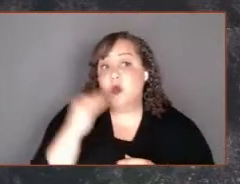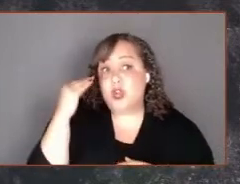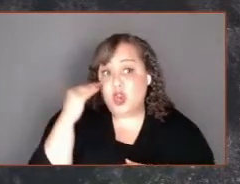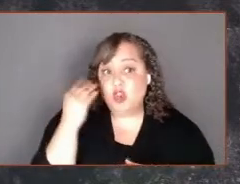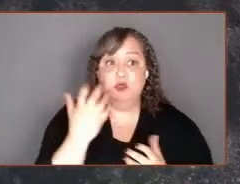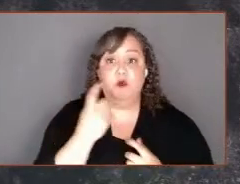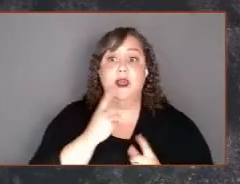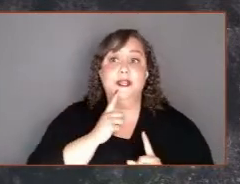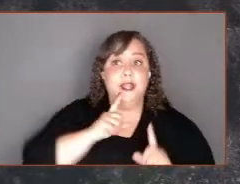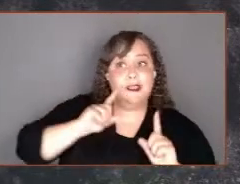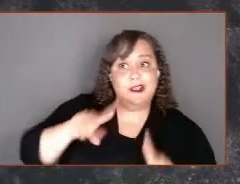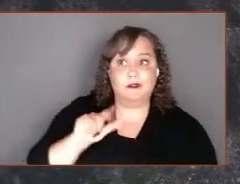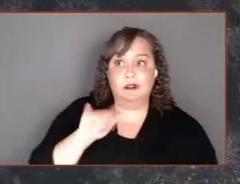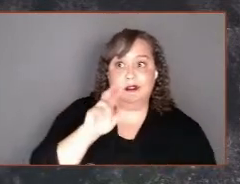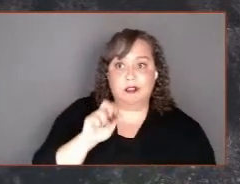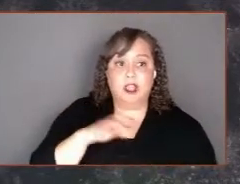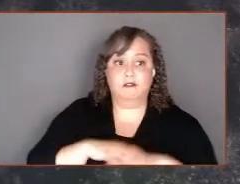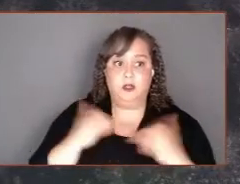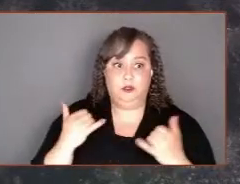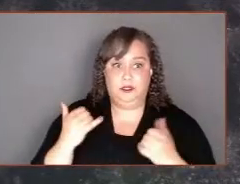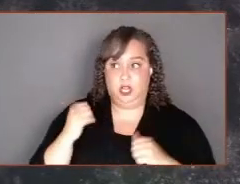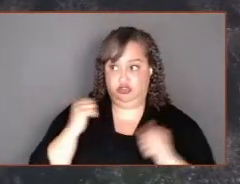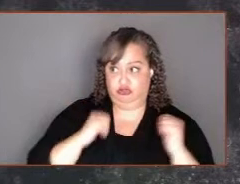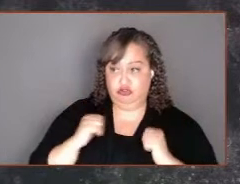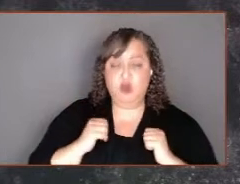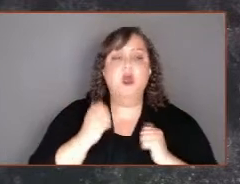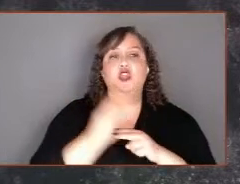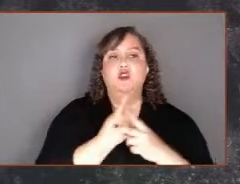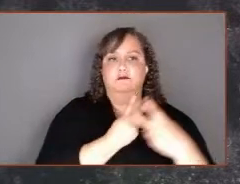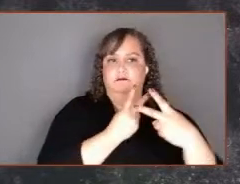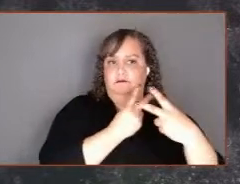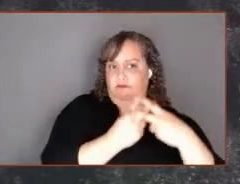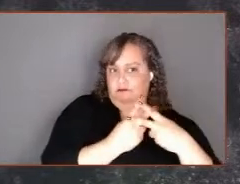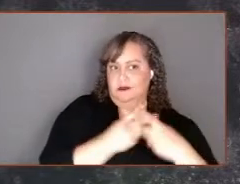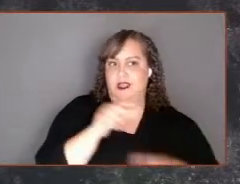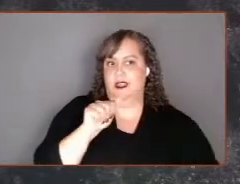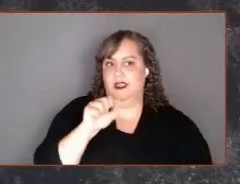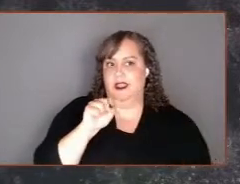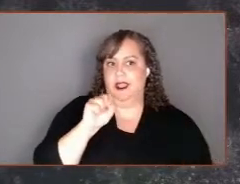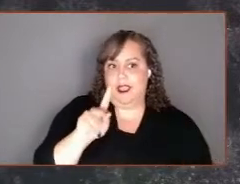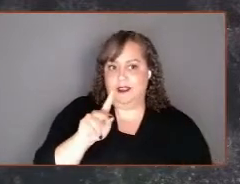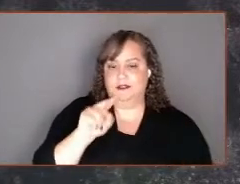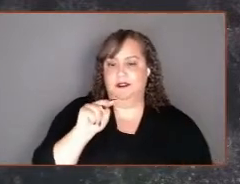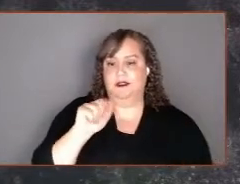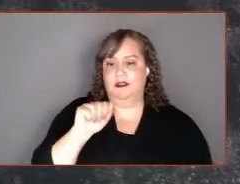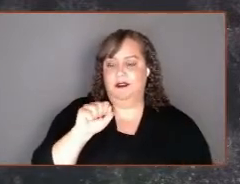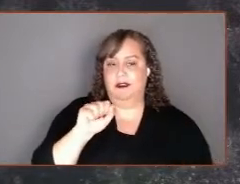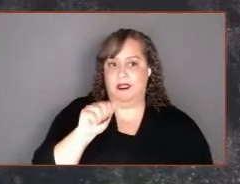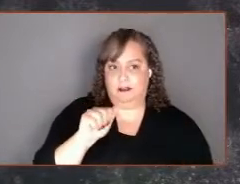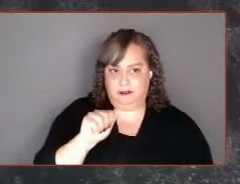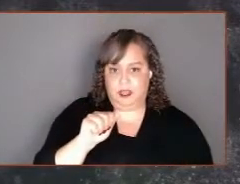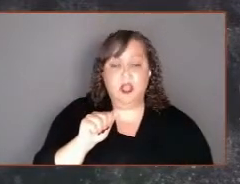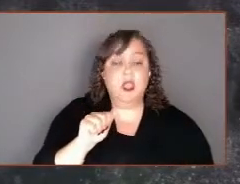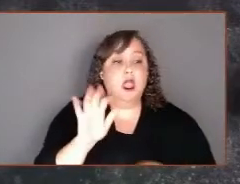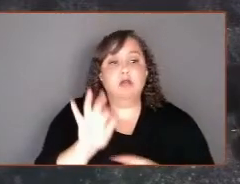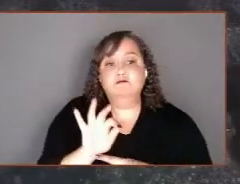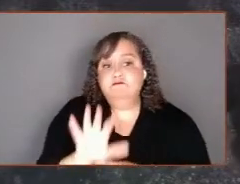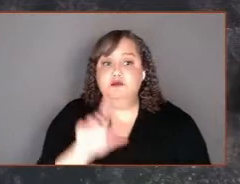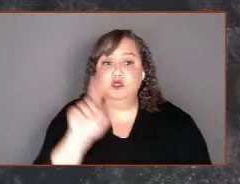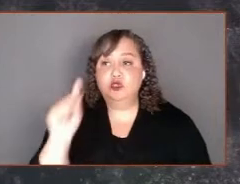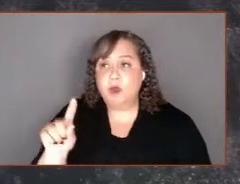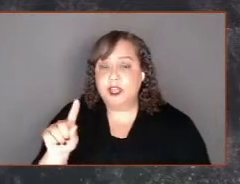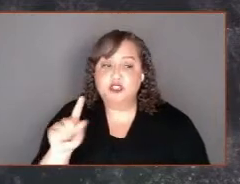use the hashtag AskNASA and drop your questions in the comment or the chat box from wherever you're watching us today. So